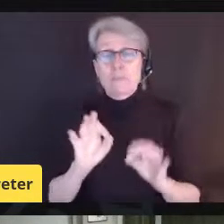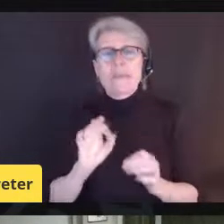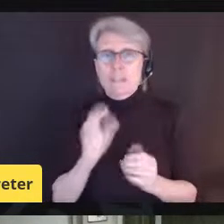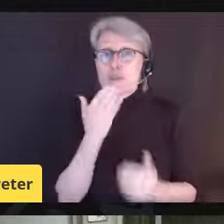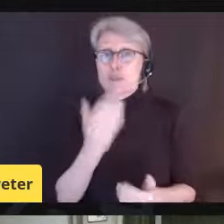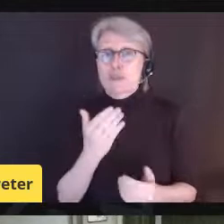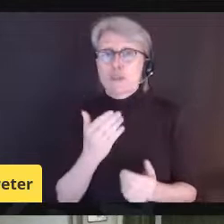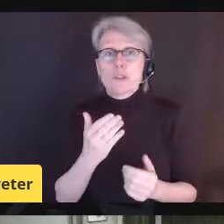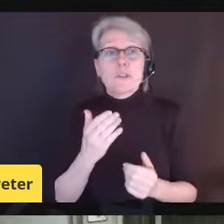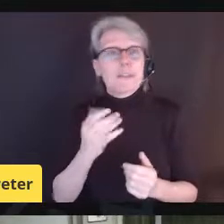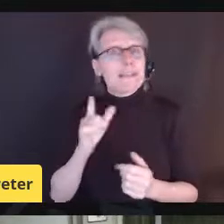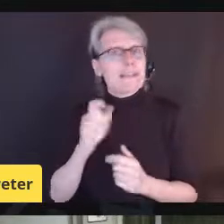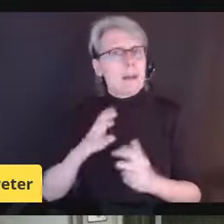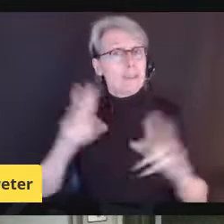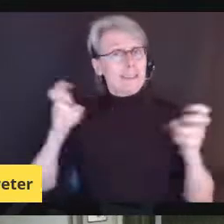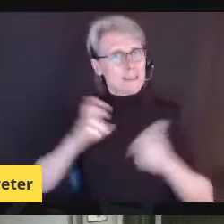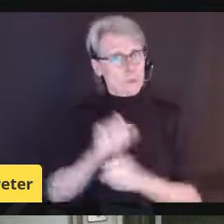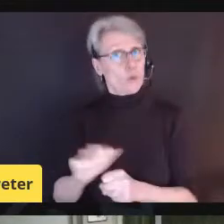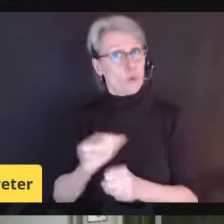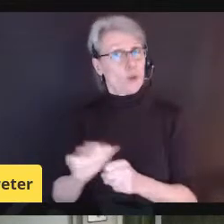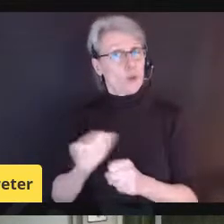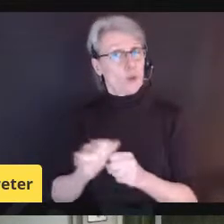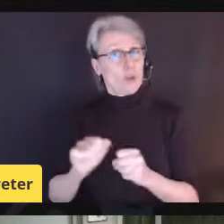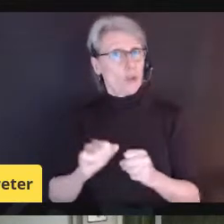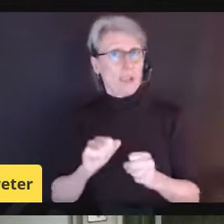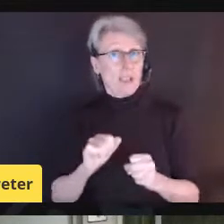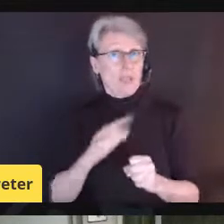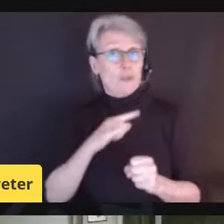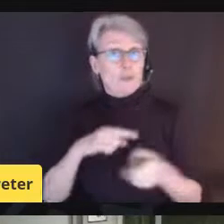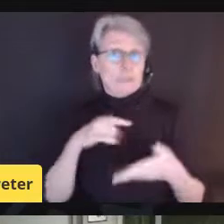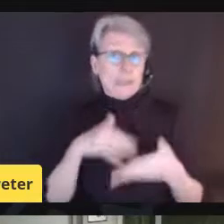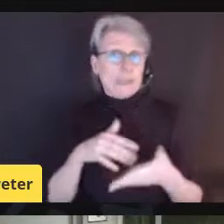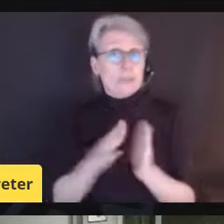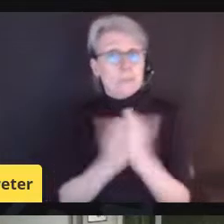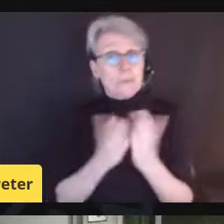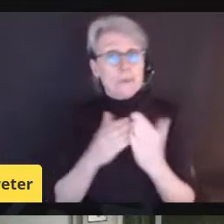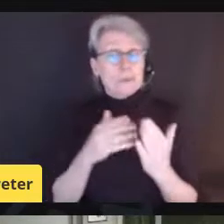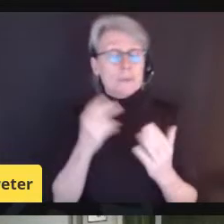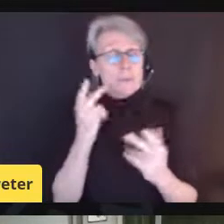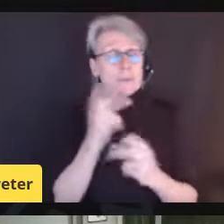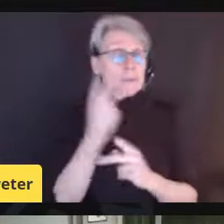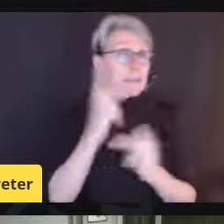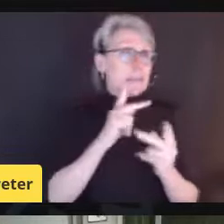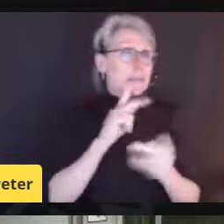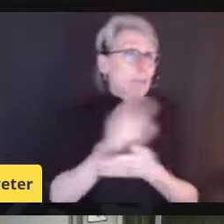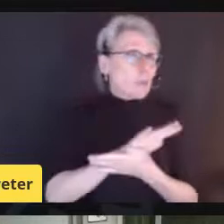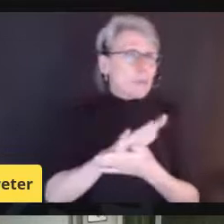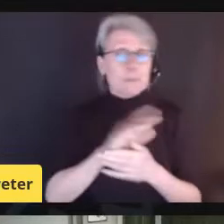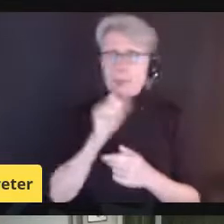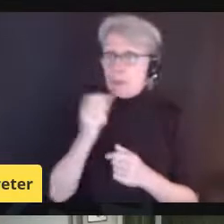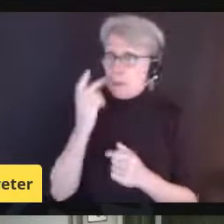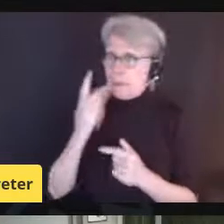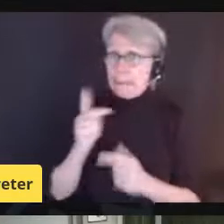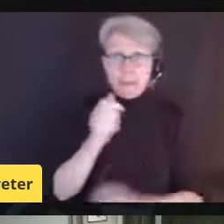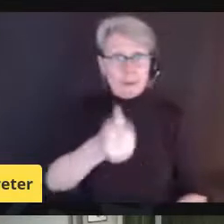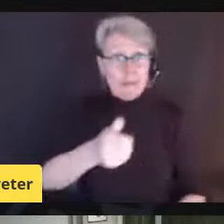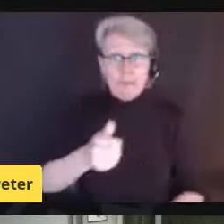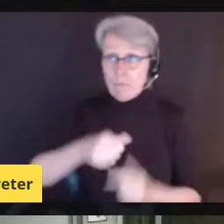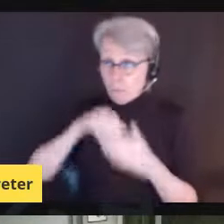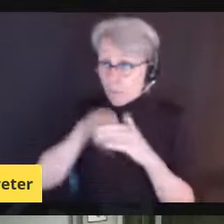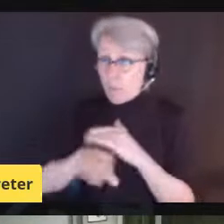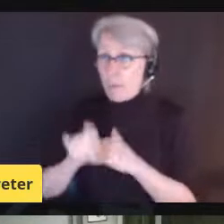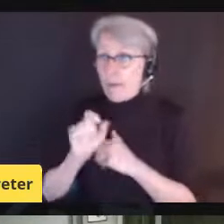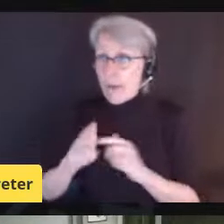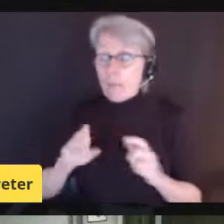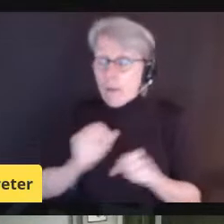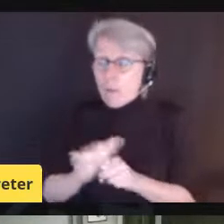the work, you may not know if this is something you can see yourself doing for a long time or where your passions are. A